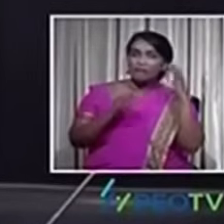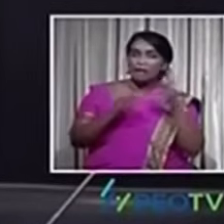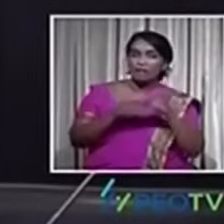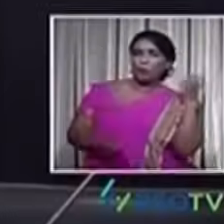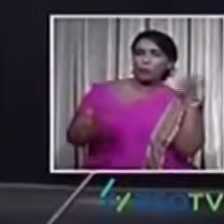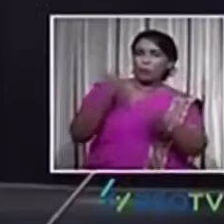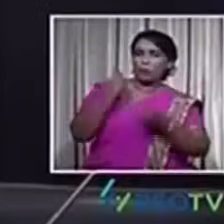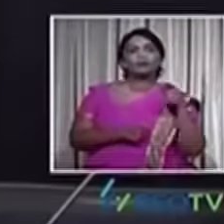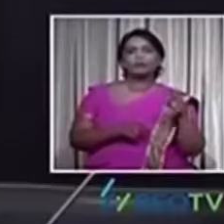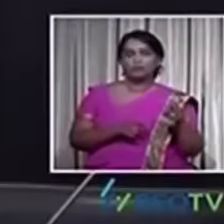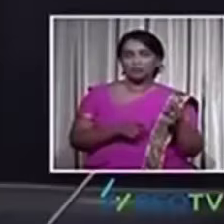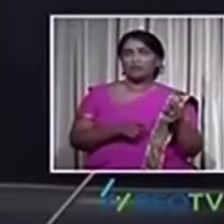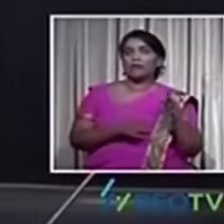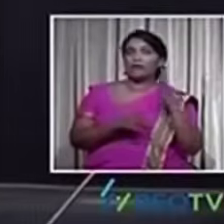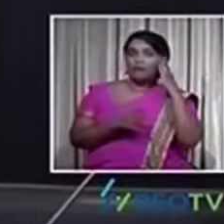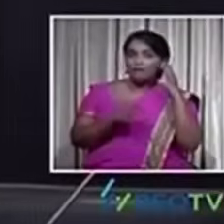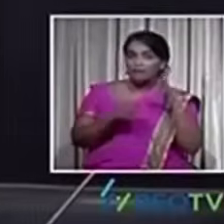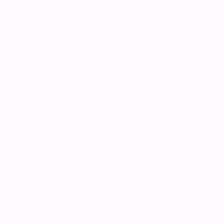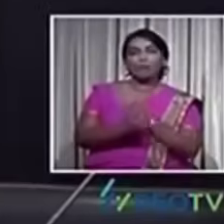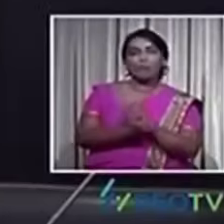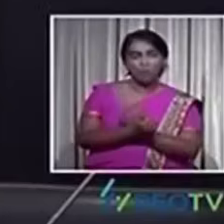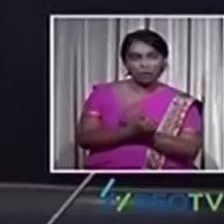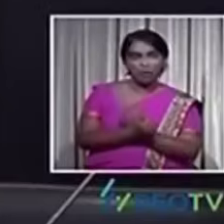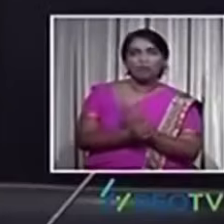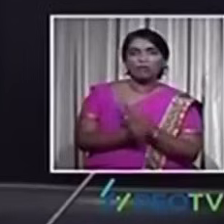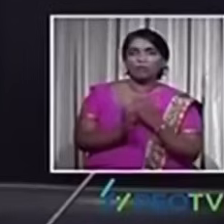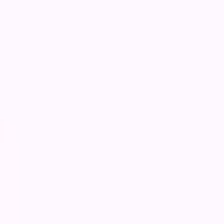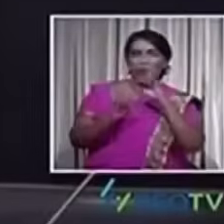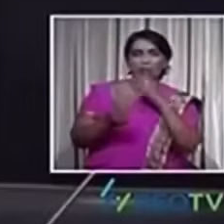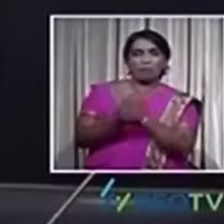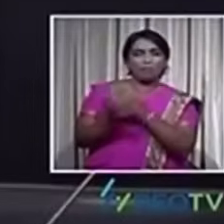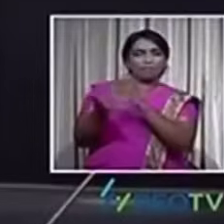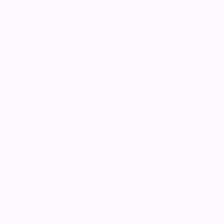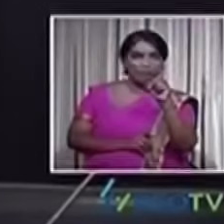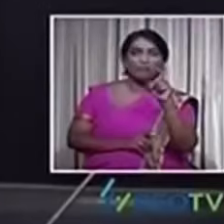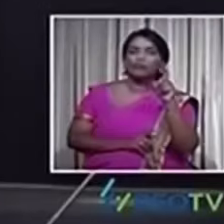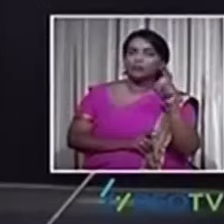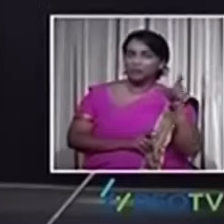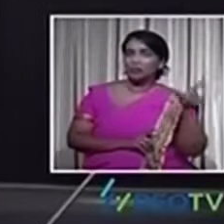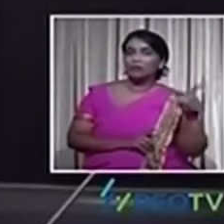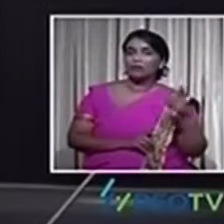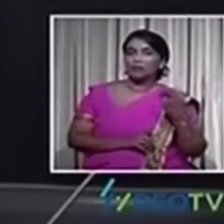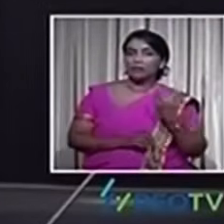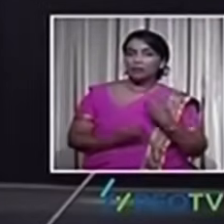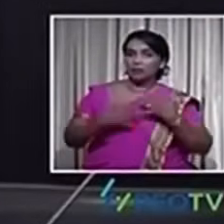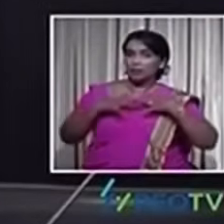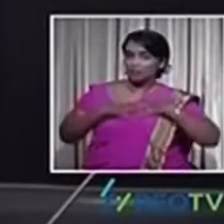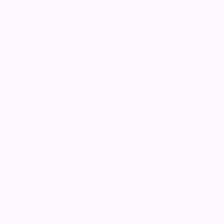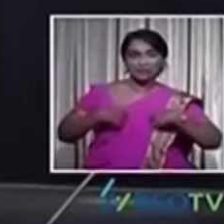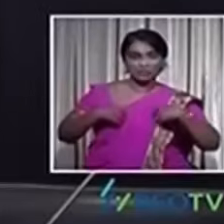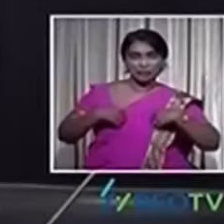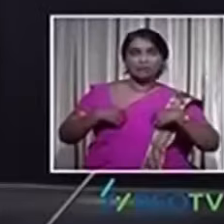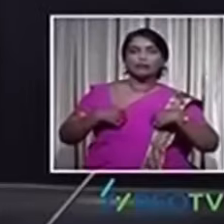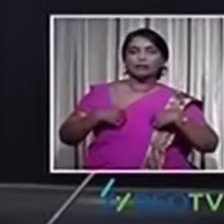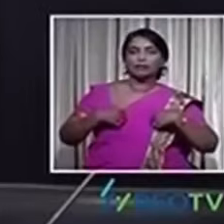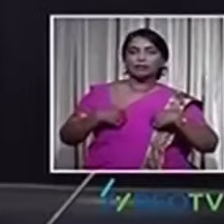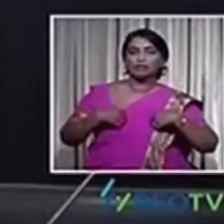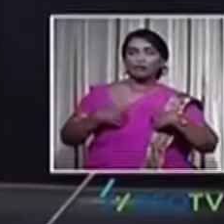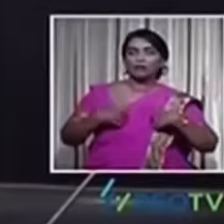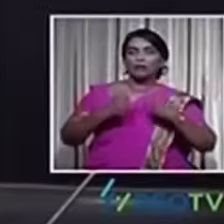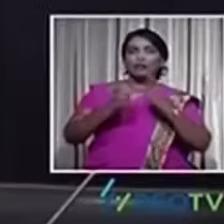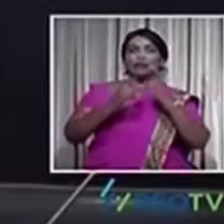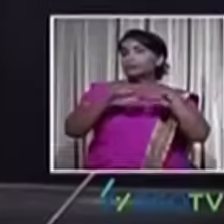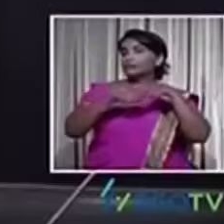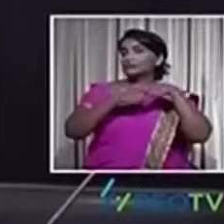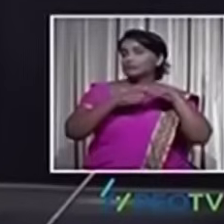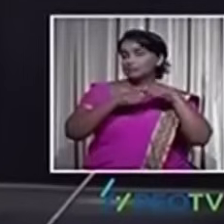He constantly assaults his wife and children. There were many complaints filed by his wife and children. He had tied his shirt onto a piece of wire and